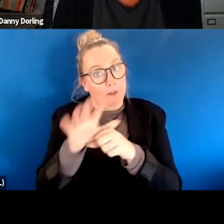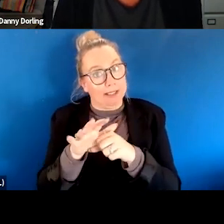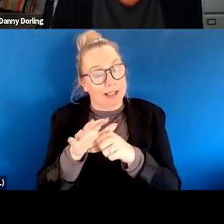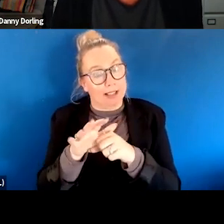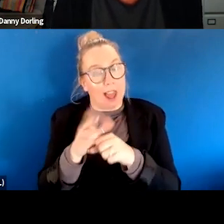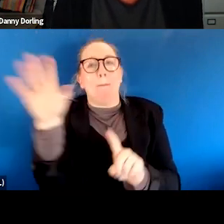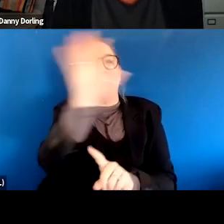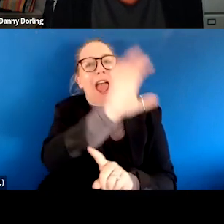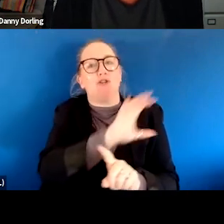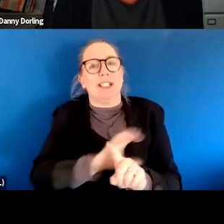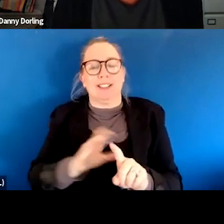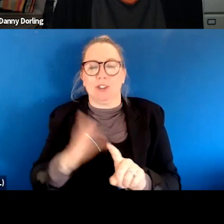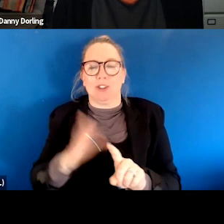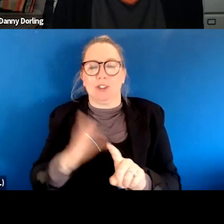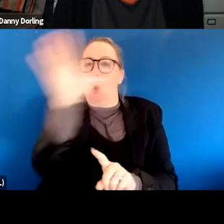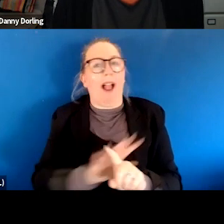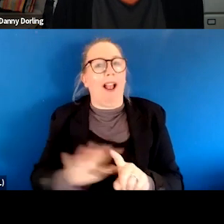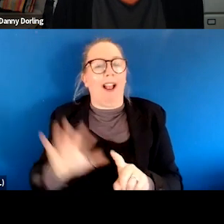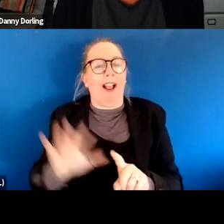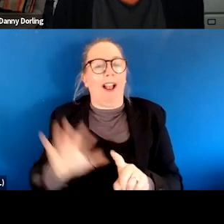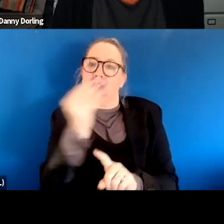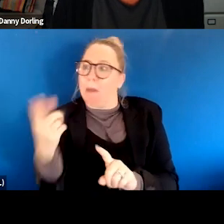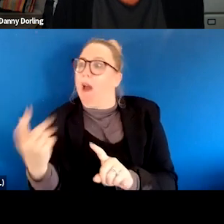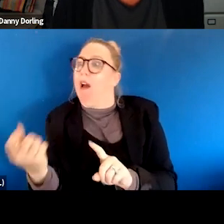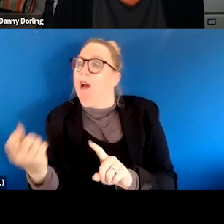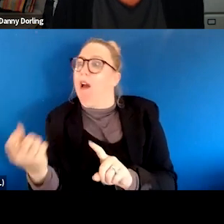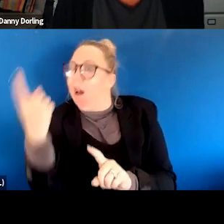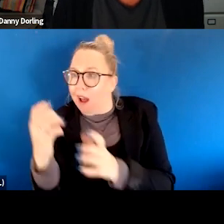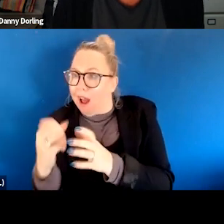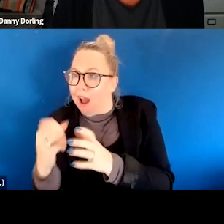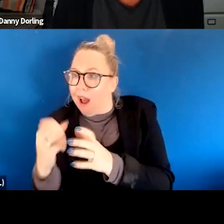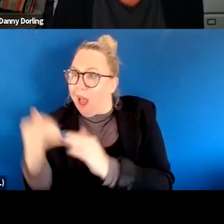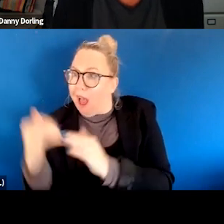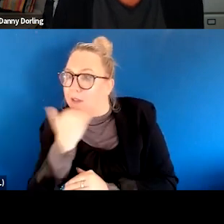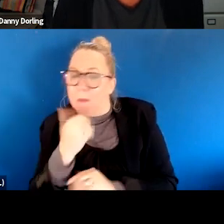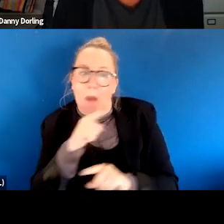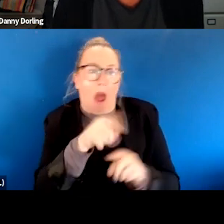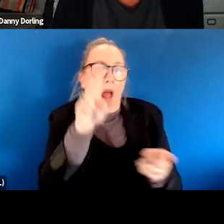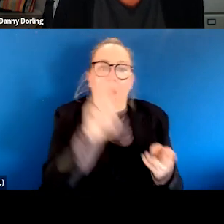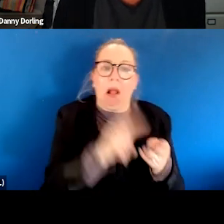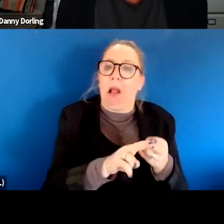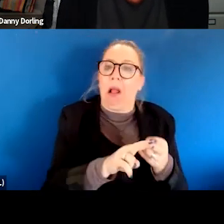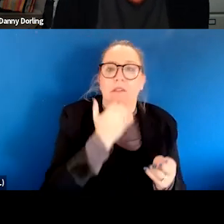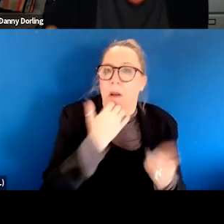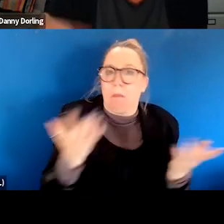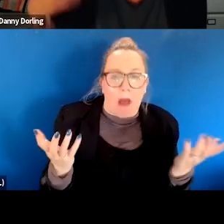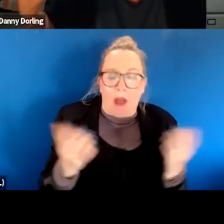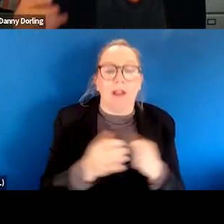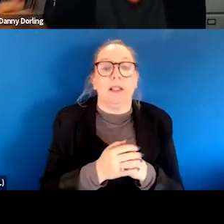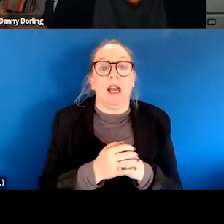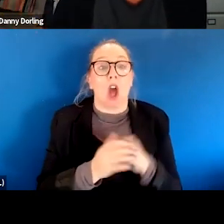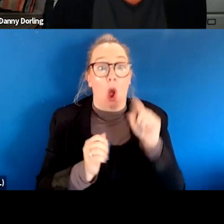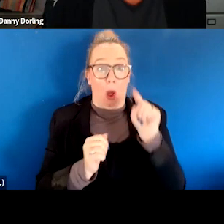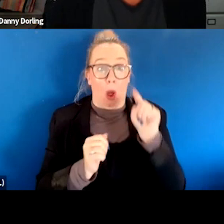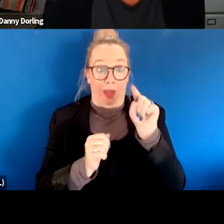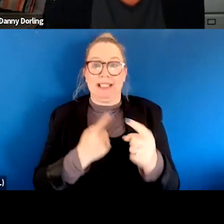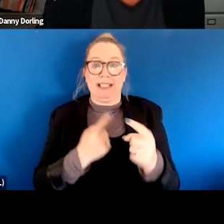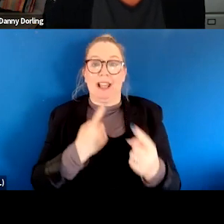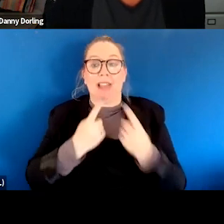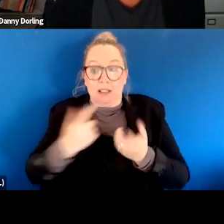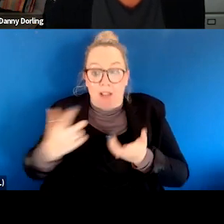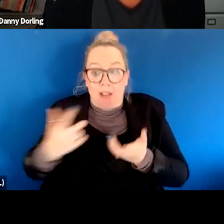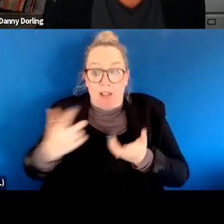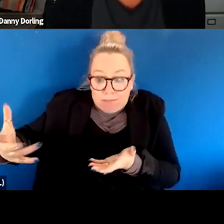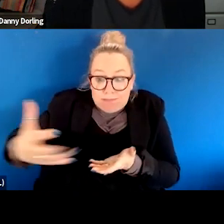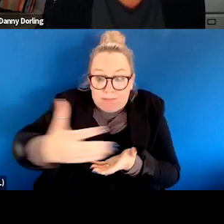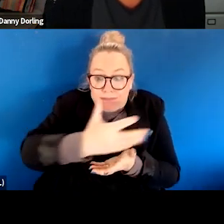affected. And we could use that data, particularly the